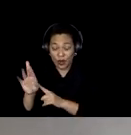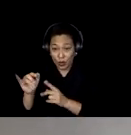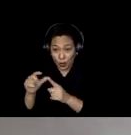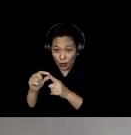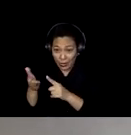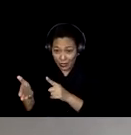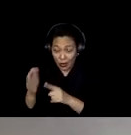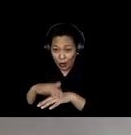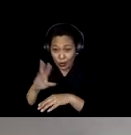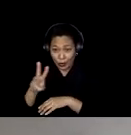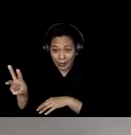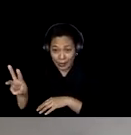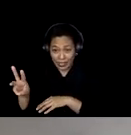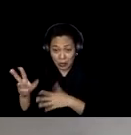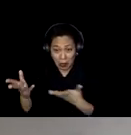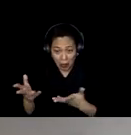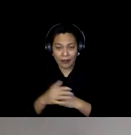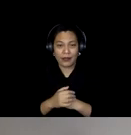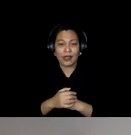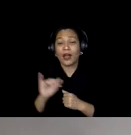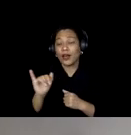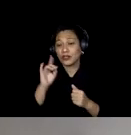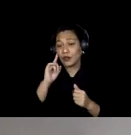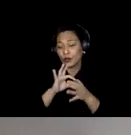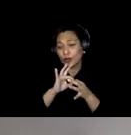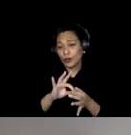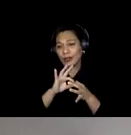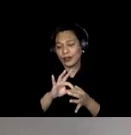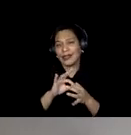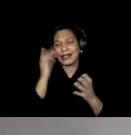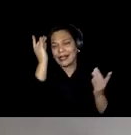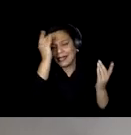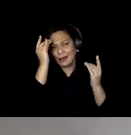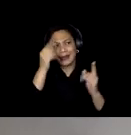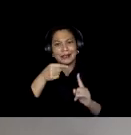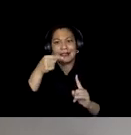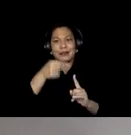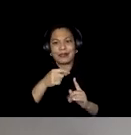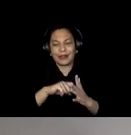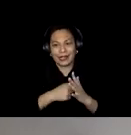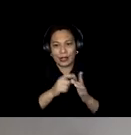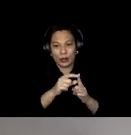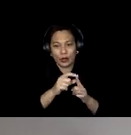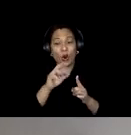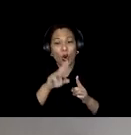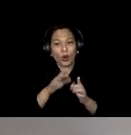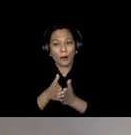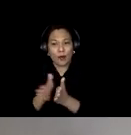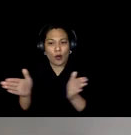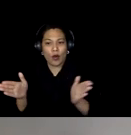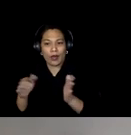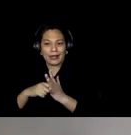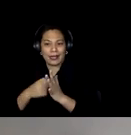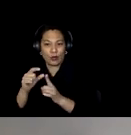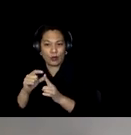And when you think of relevance, you can think of them in terms of specific keywords or broad keywords. So